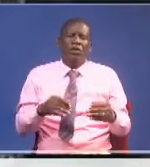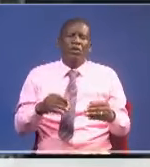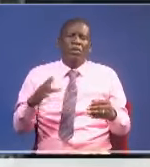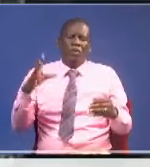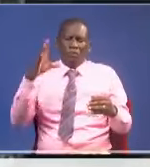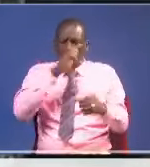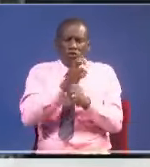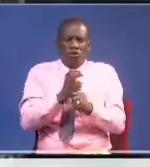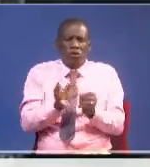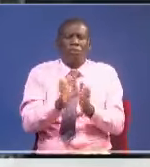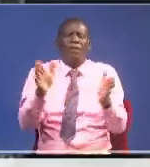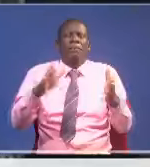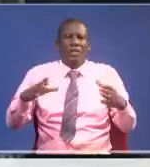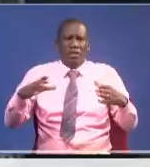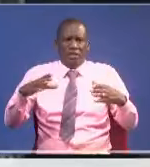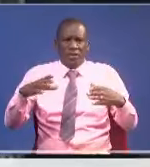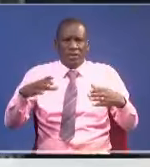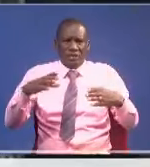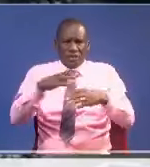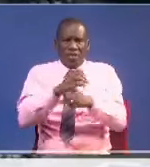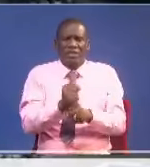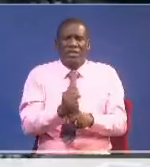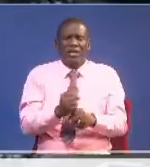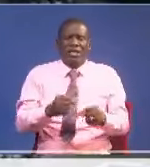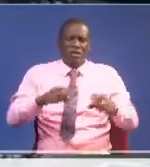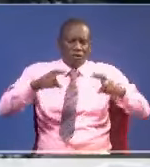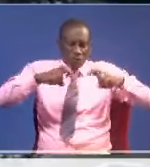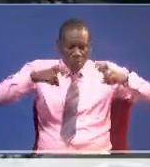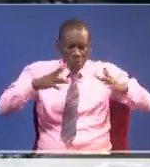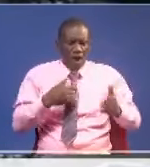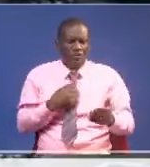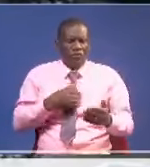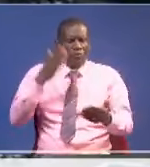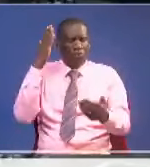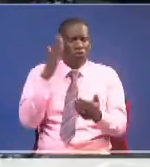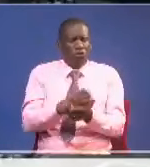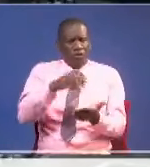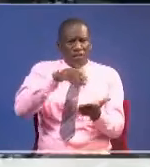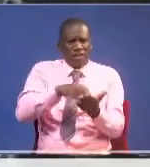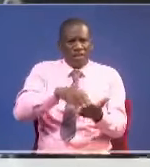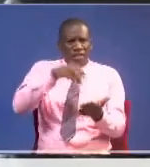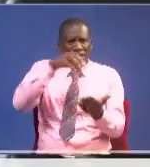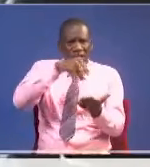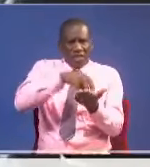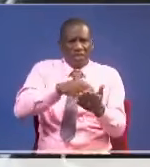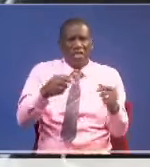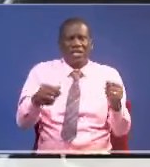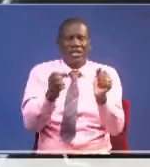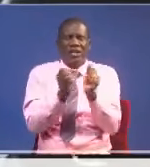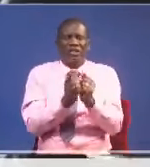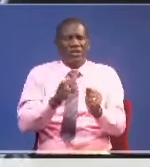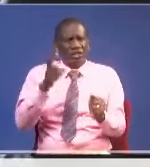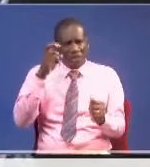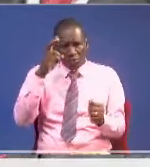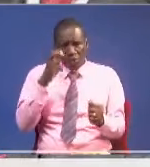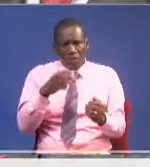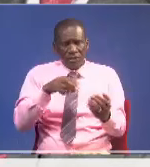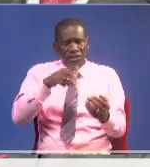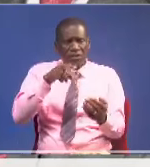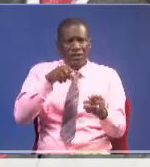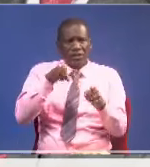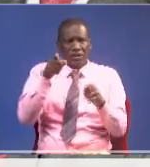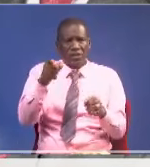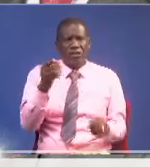The court held that the prosecution had proven the charges beyond reasonable doubt. The charges against 11 accused persons read as